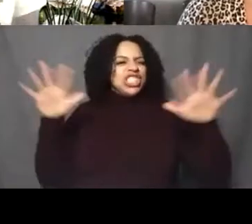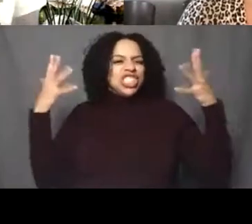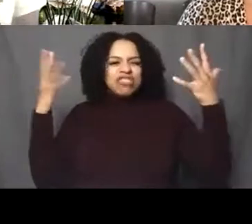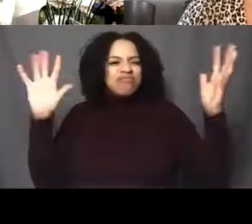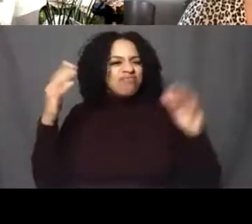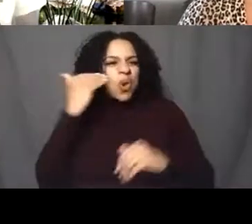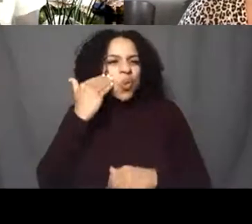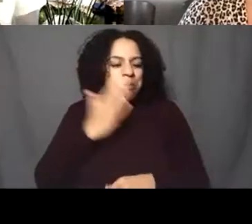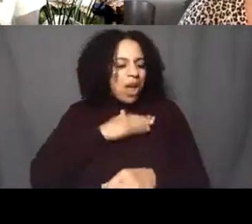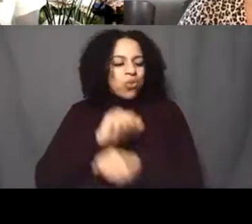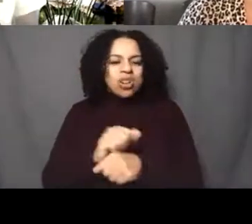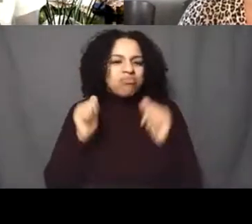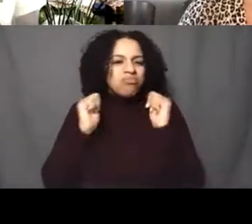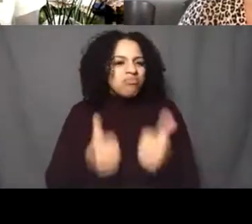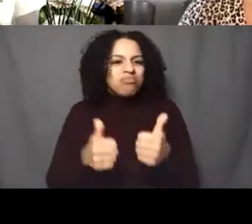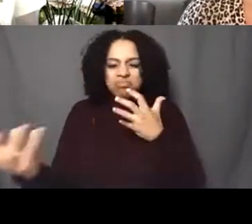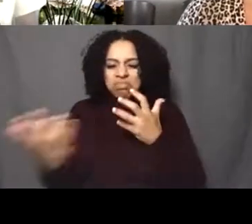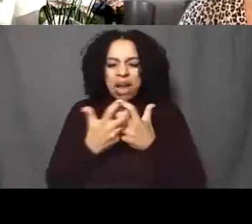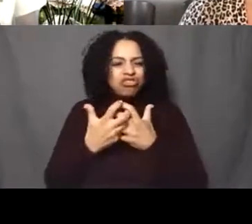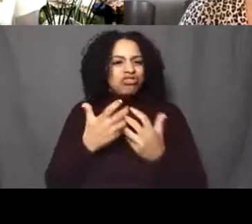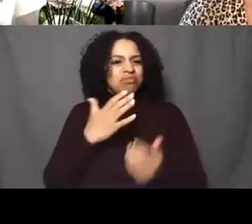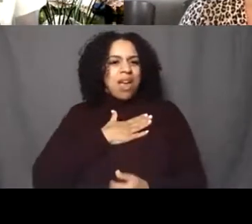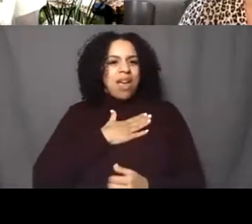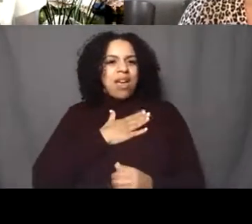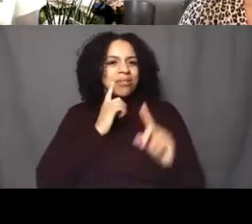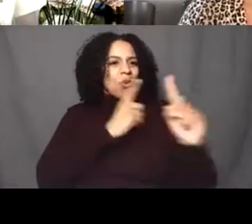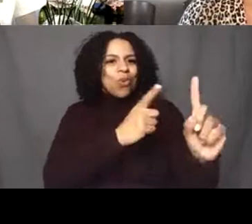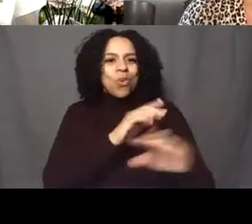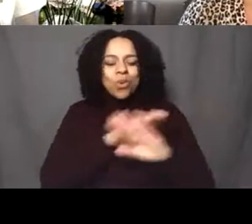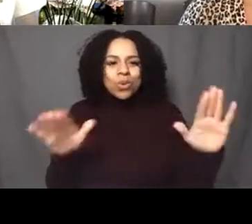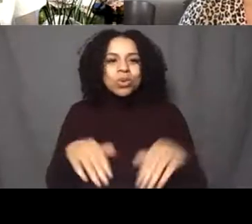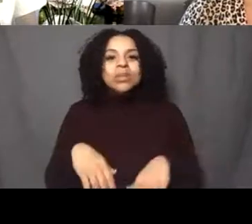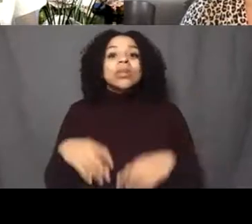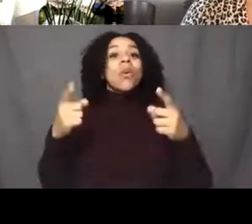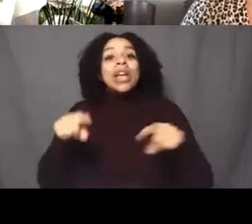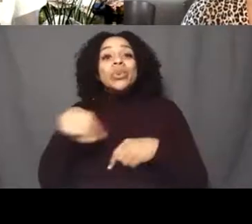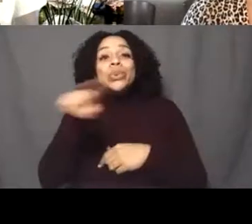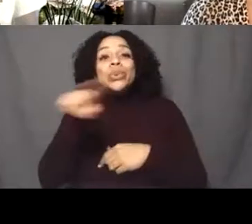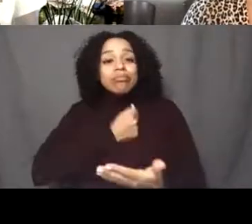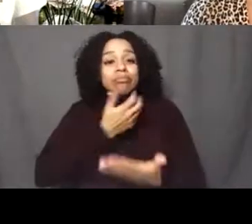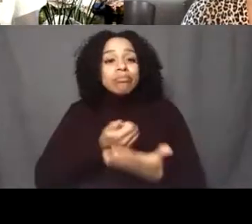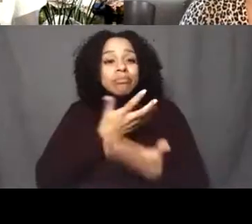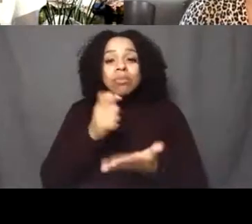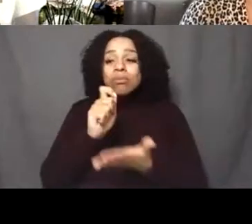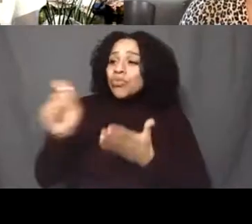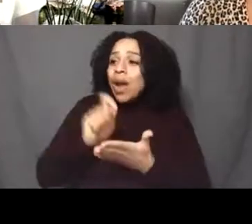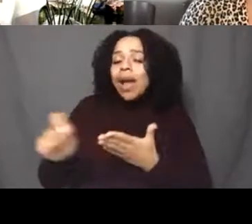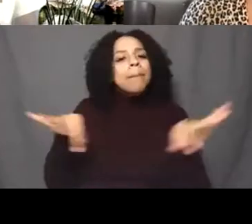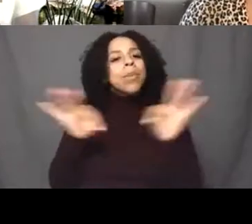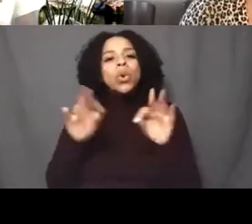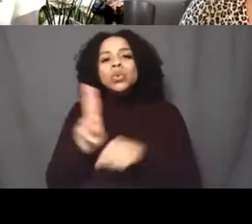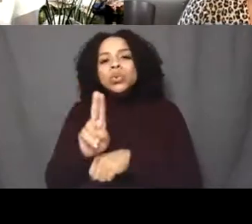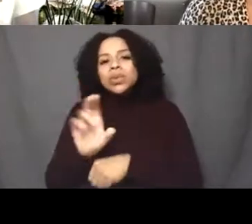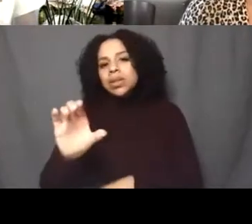you cite Black scholars, that you cite Black orators, that you cite Black folks who have come before you, and